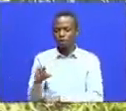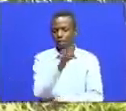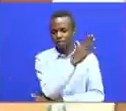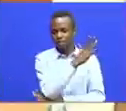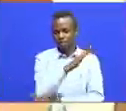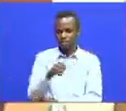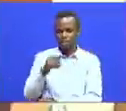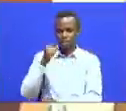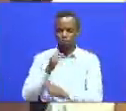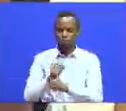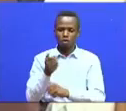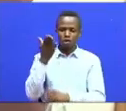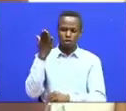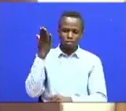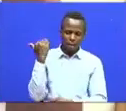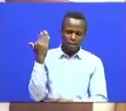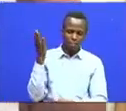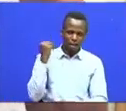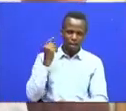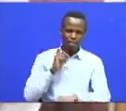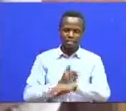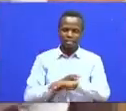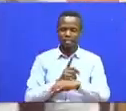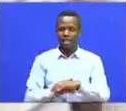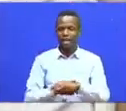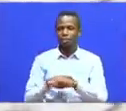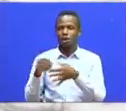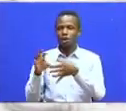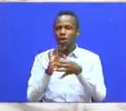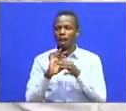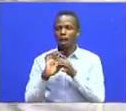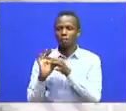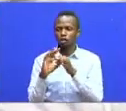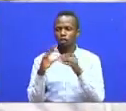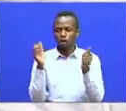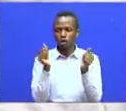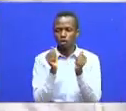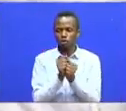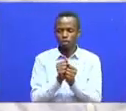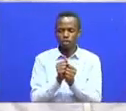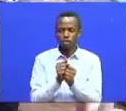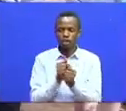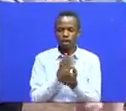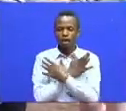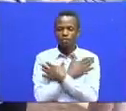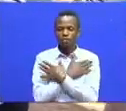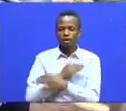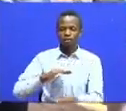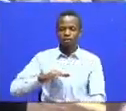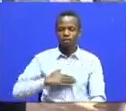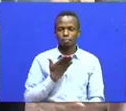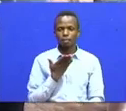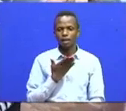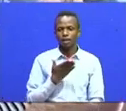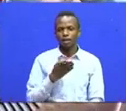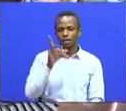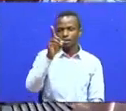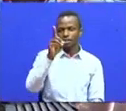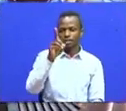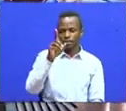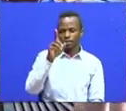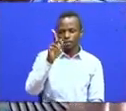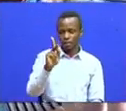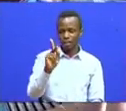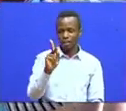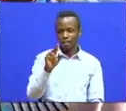for quite some time in collaboration with my good friends Wanjiku DK. So basically,